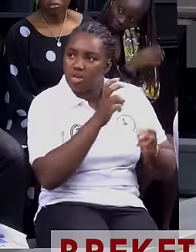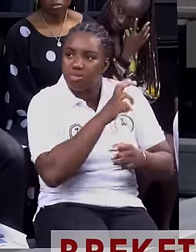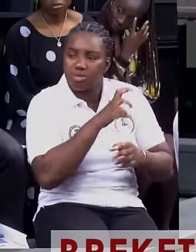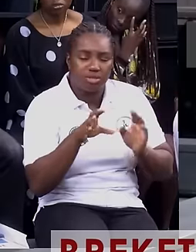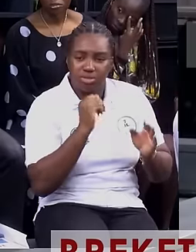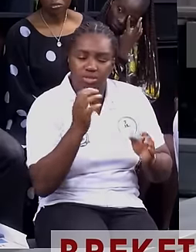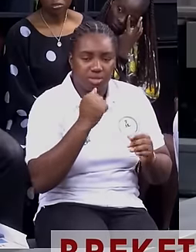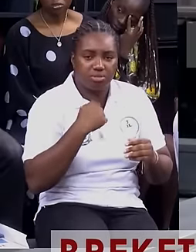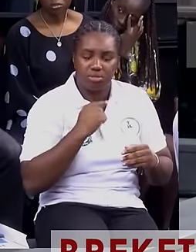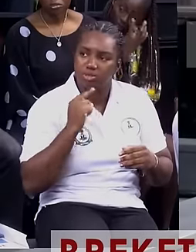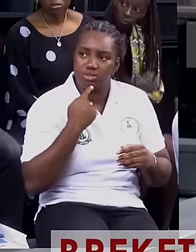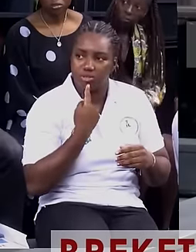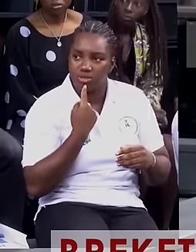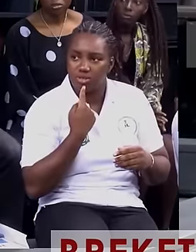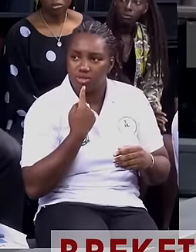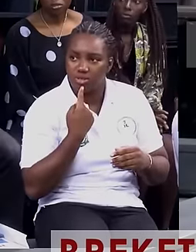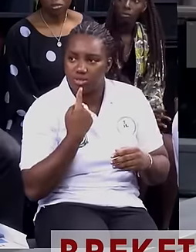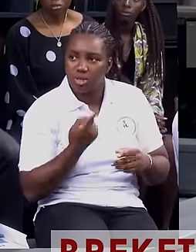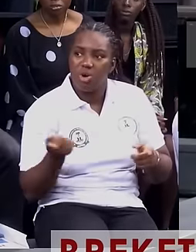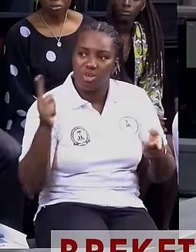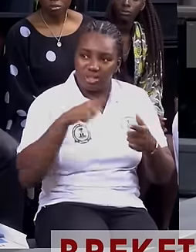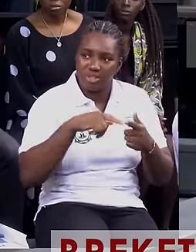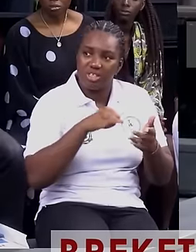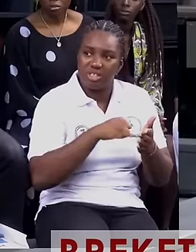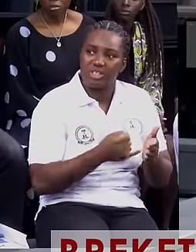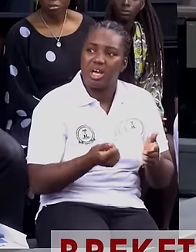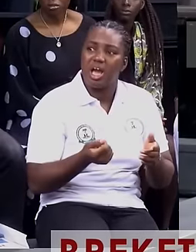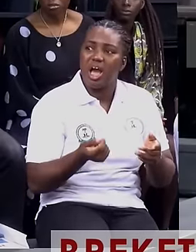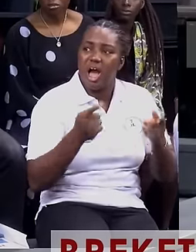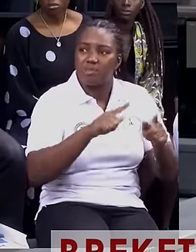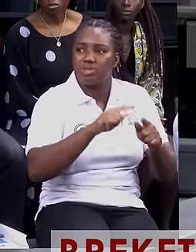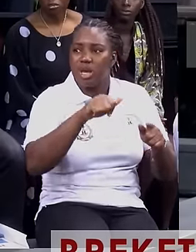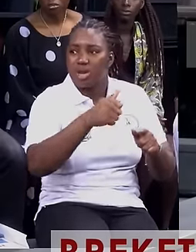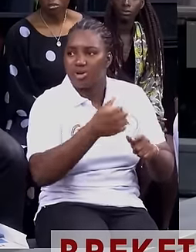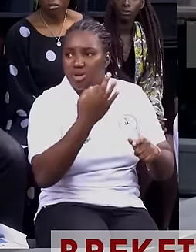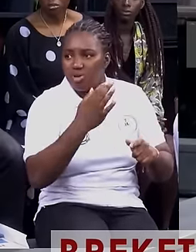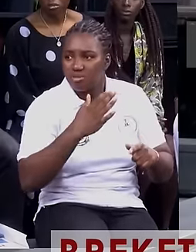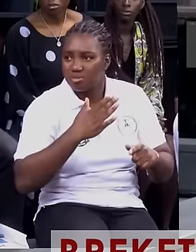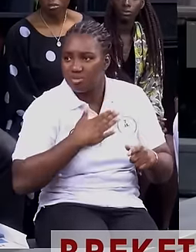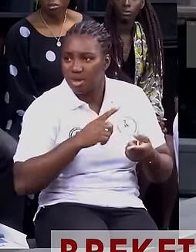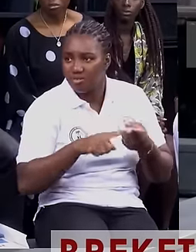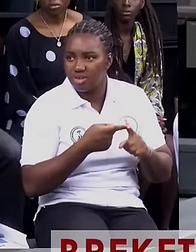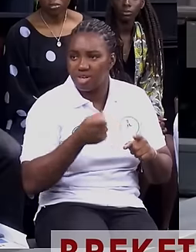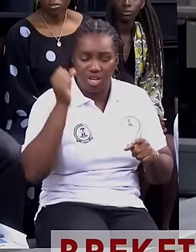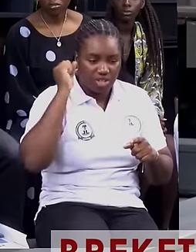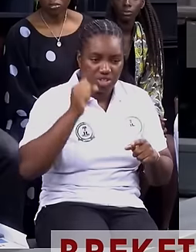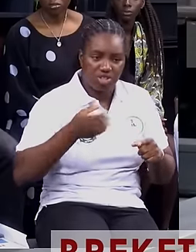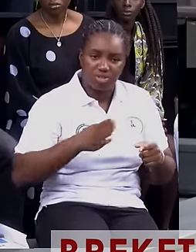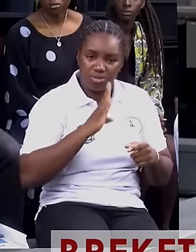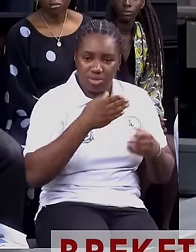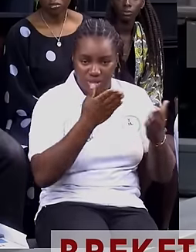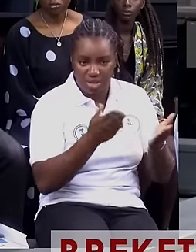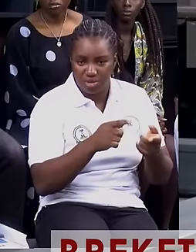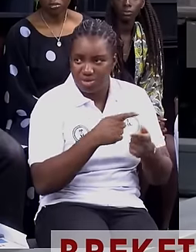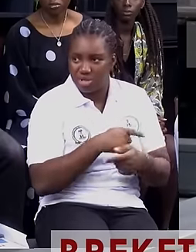Did not kill you. They did not take me. Did it happen to another of my friends? The lady was supposed to be here today. I tried